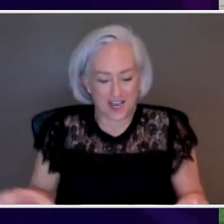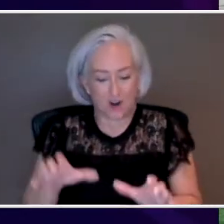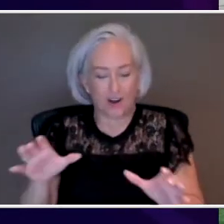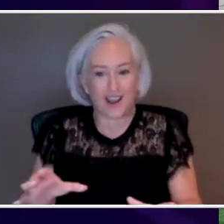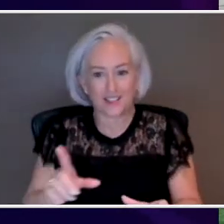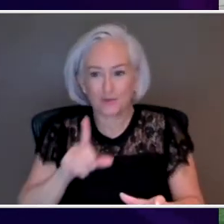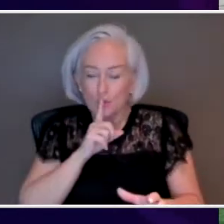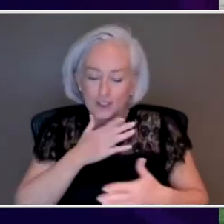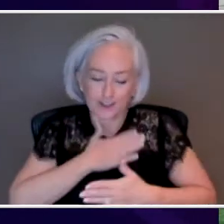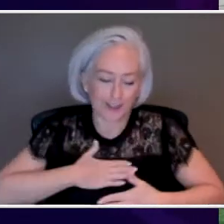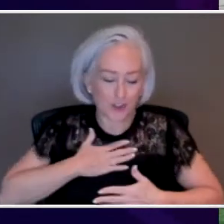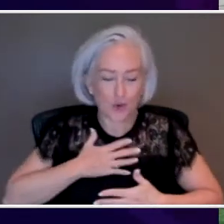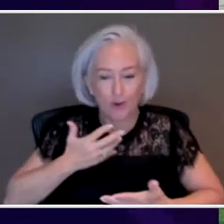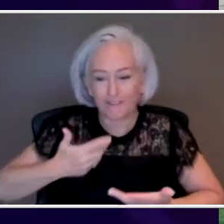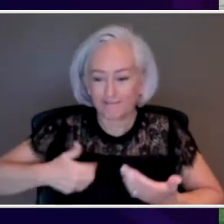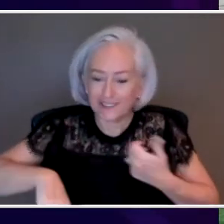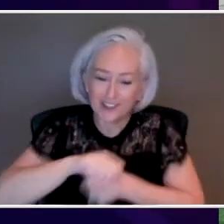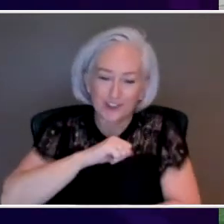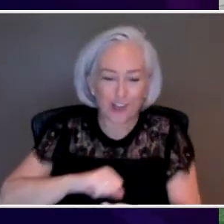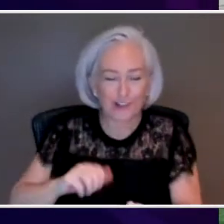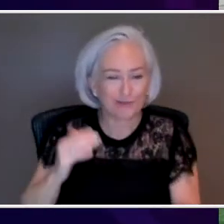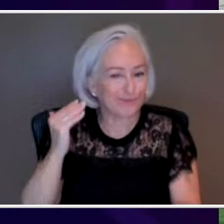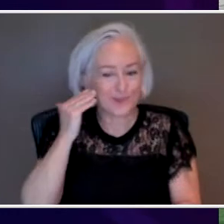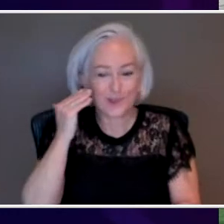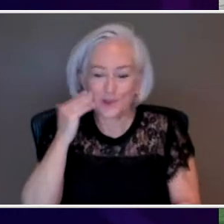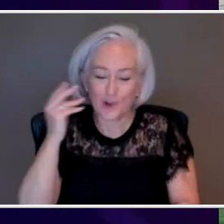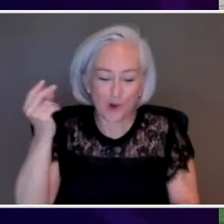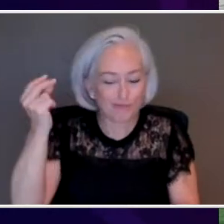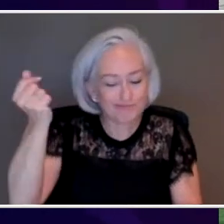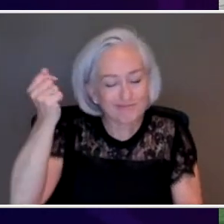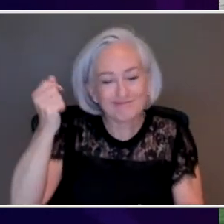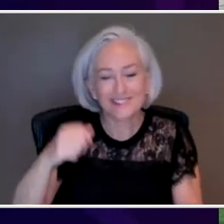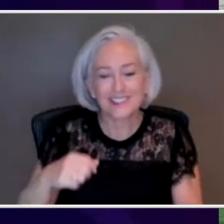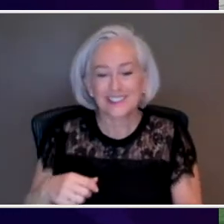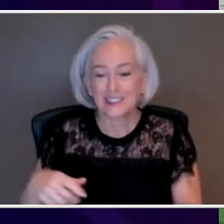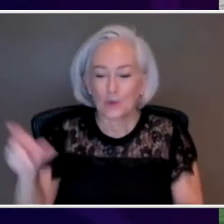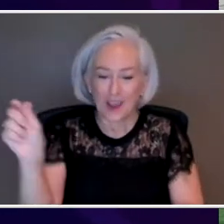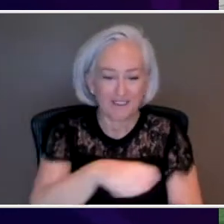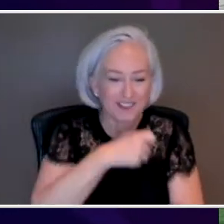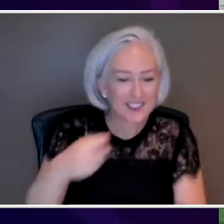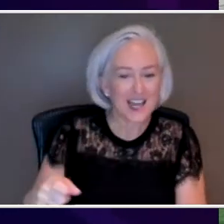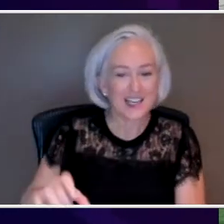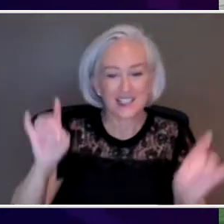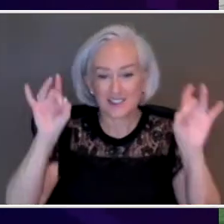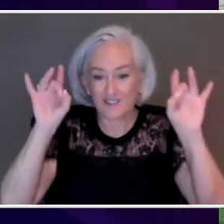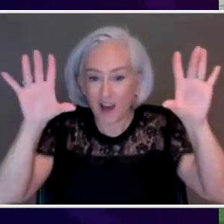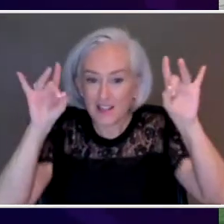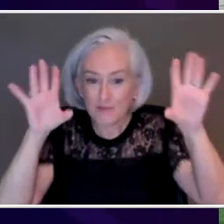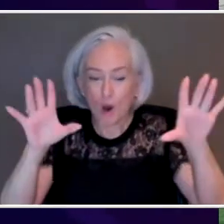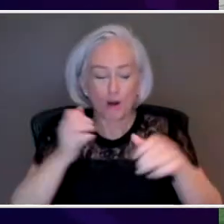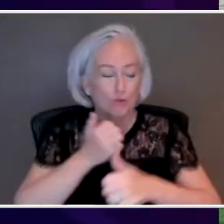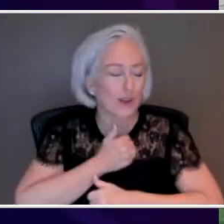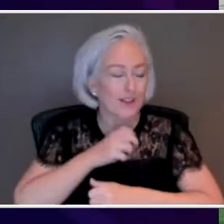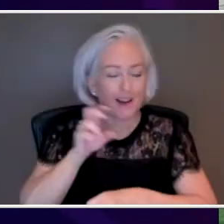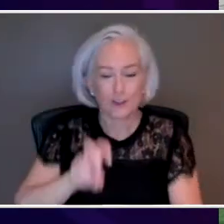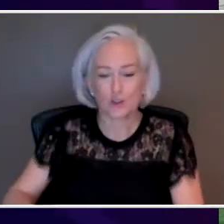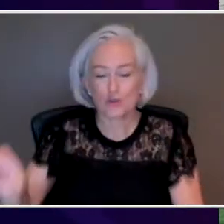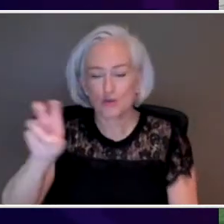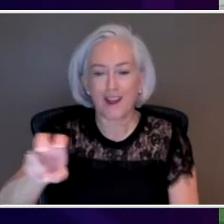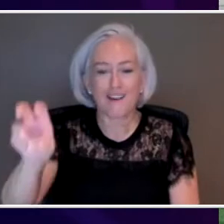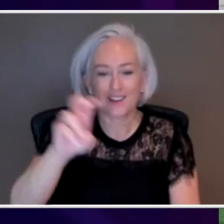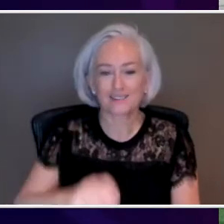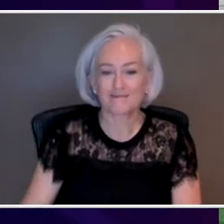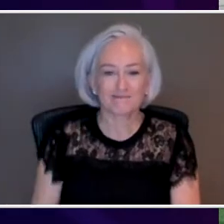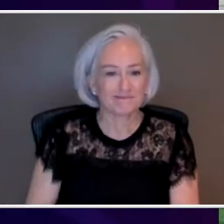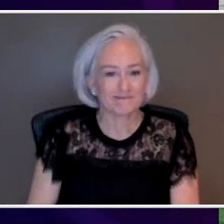just know, you know. Mm-hmm. Play a lot of tennis and volleyball and getting out there, and we love traveling. And you just knew. Couldn't be